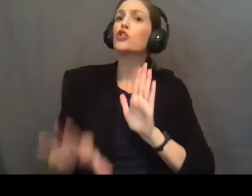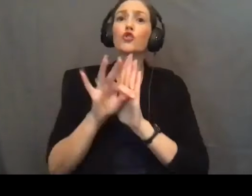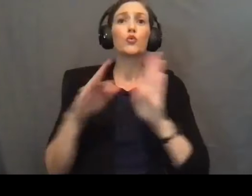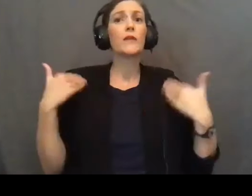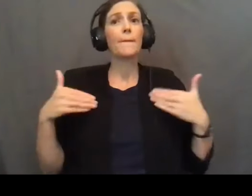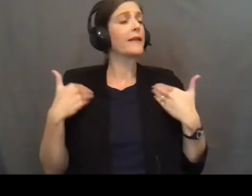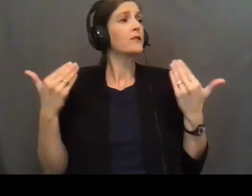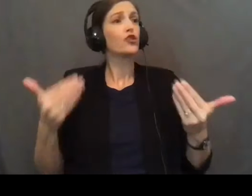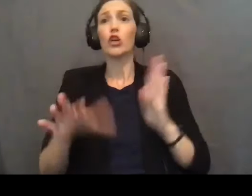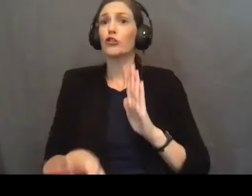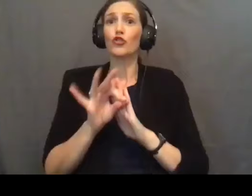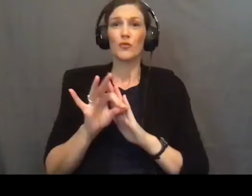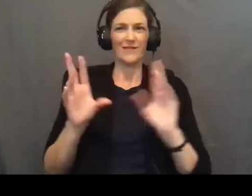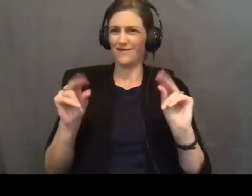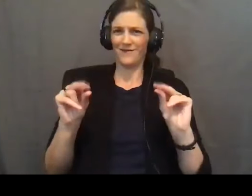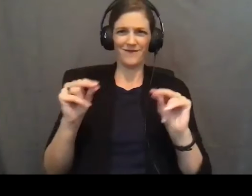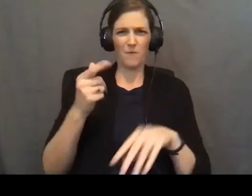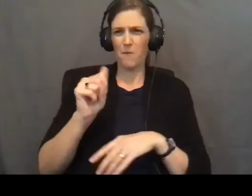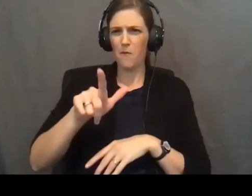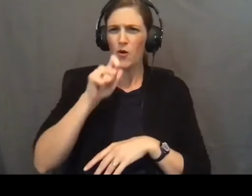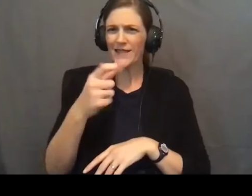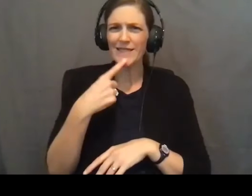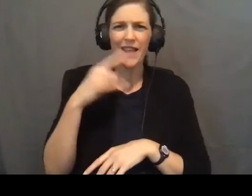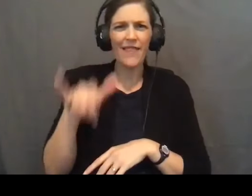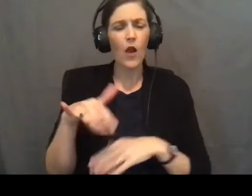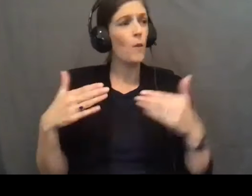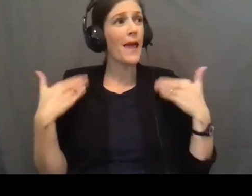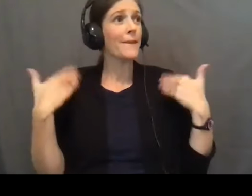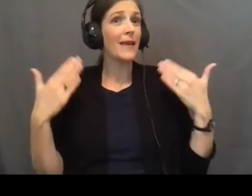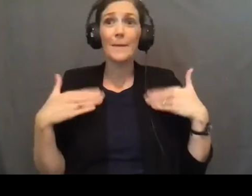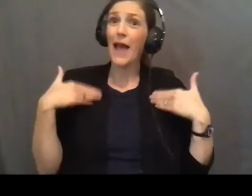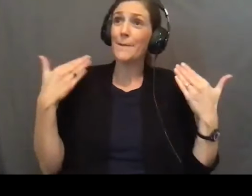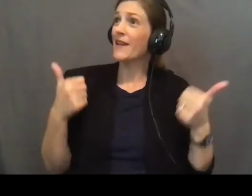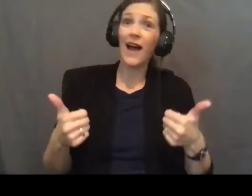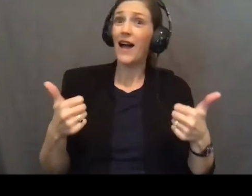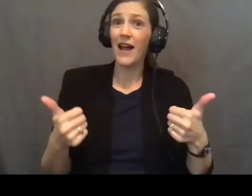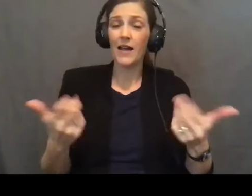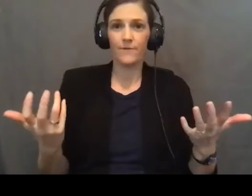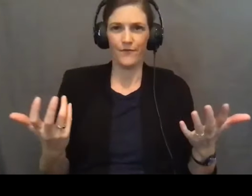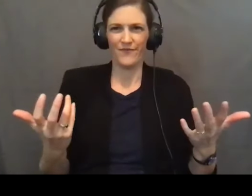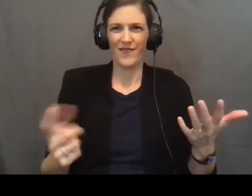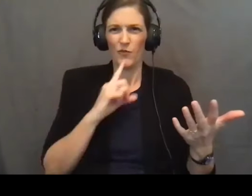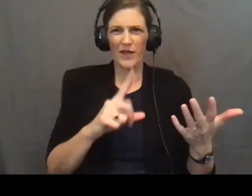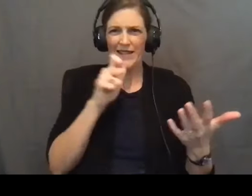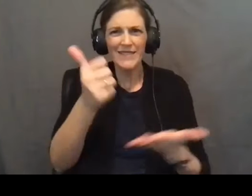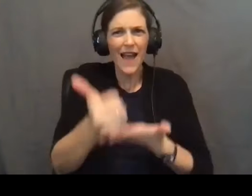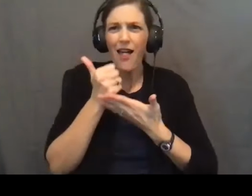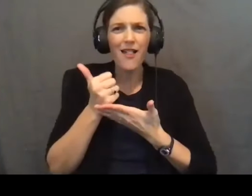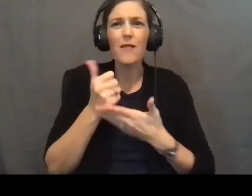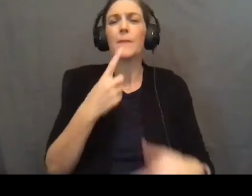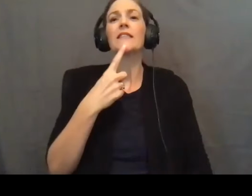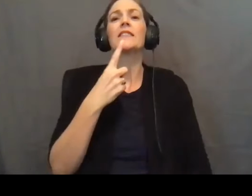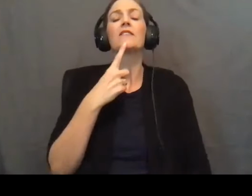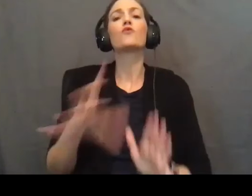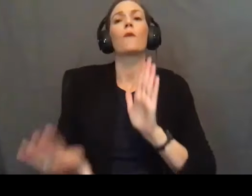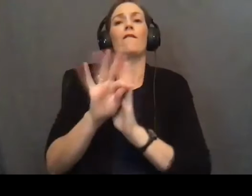happiness. Paul doesn't say that. He doesn't just say, be happy, be happy, just be happy, because that really doesn't help us. He says to